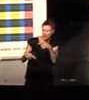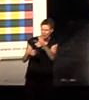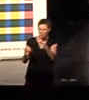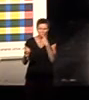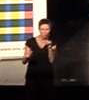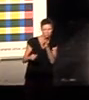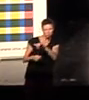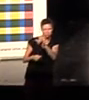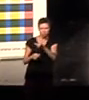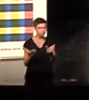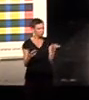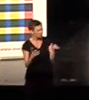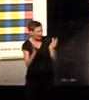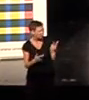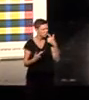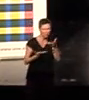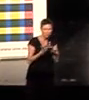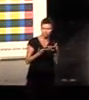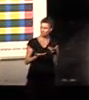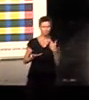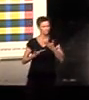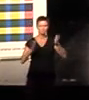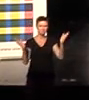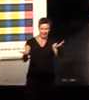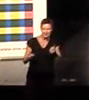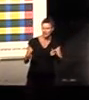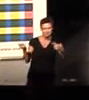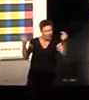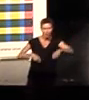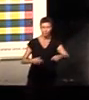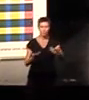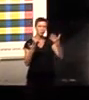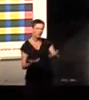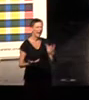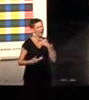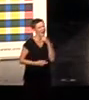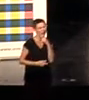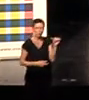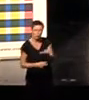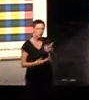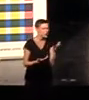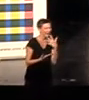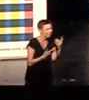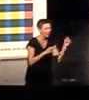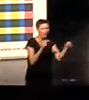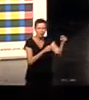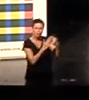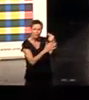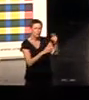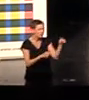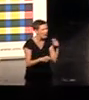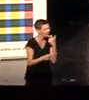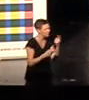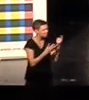dewey heft to accept en wie excepted those people to day you have and discussion on every refugee en